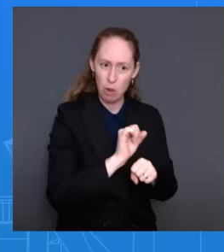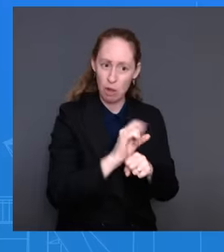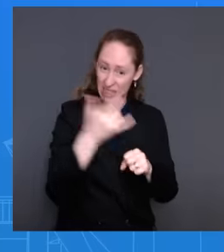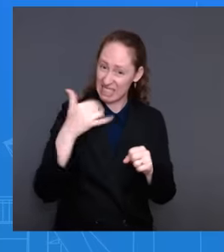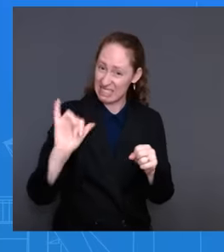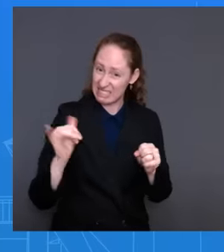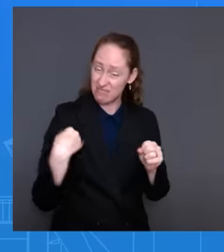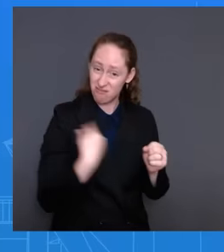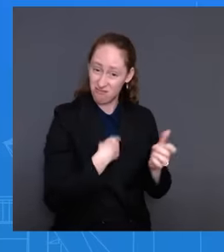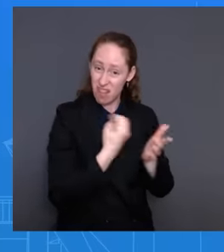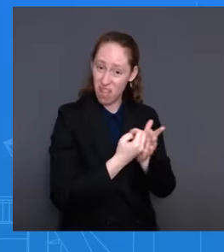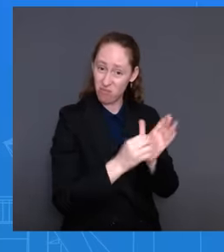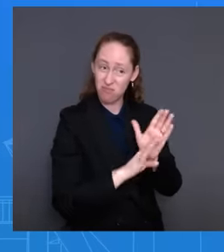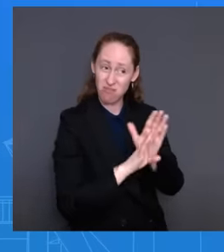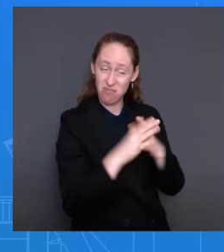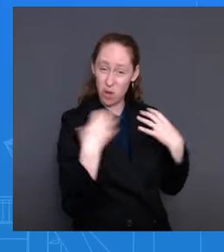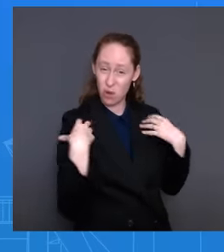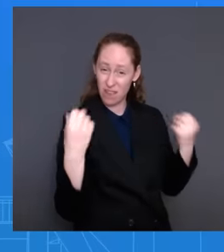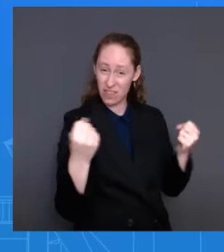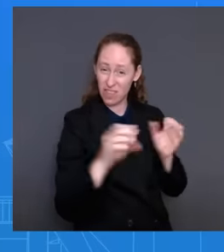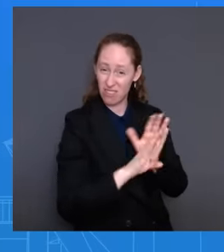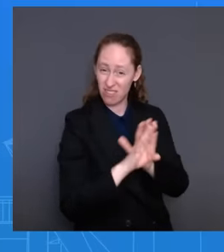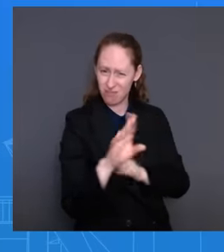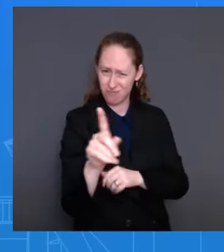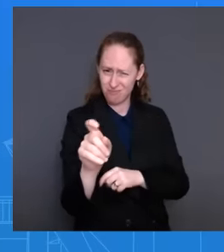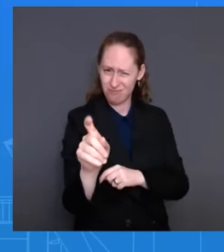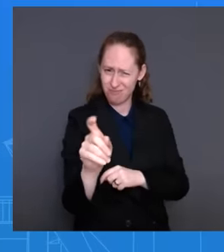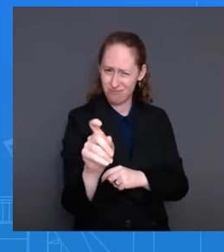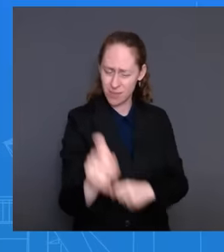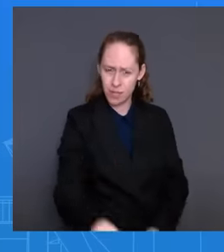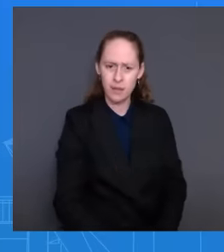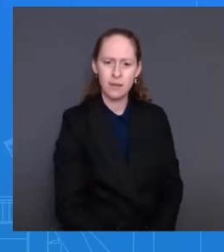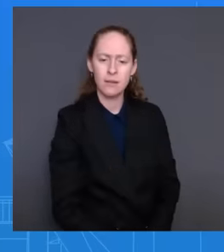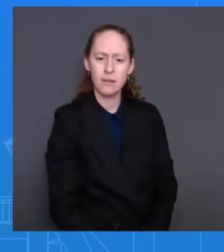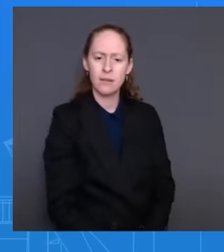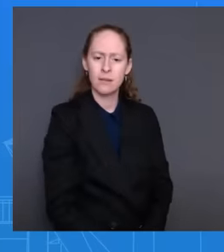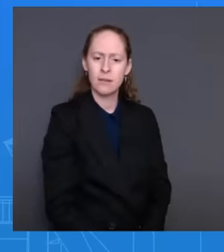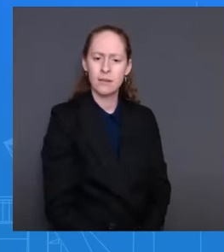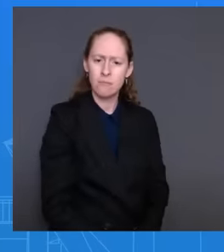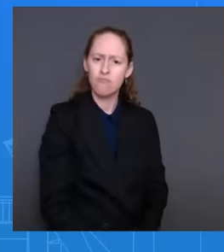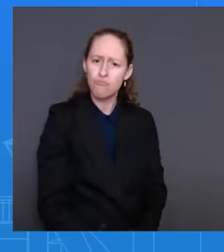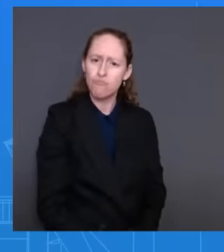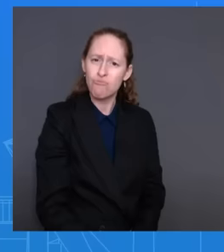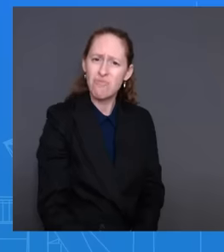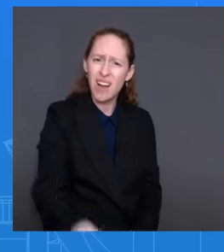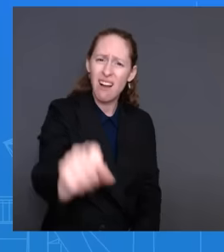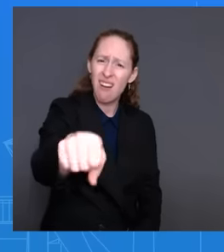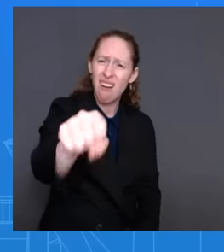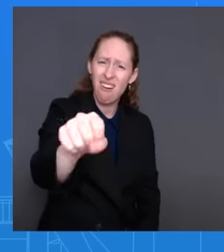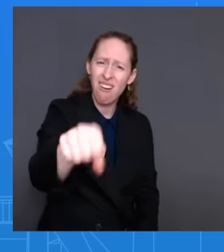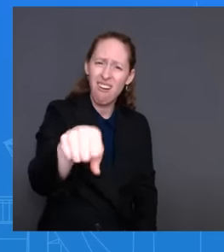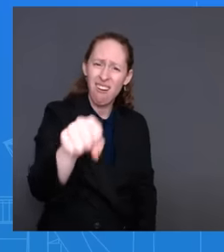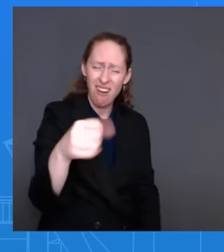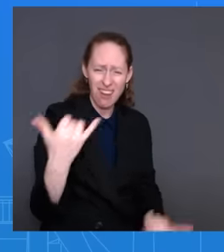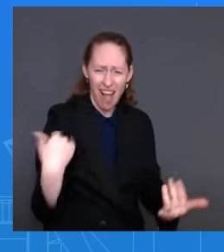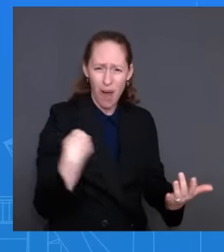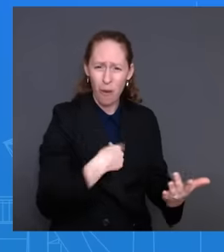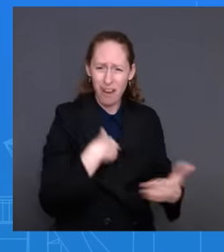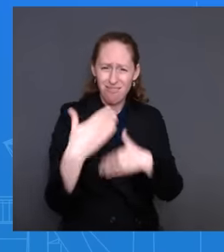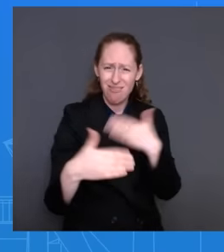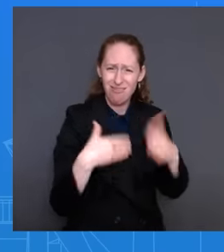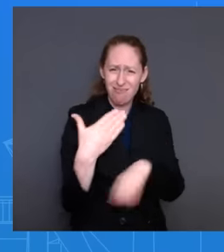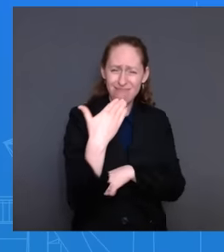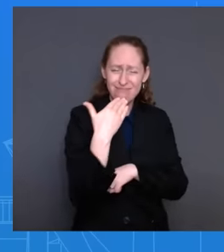are uniquely well positioned to actually move toward more stable labor market gains or